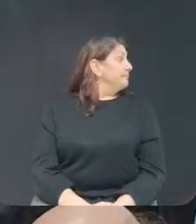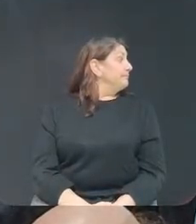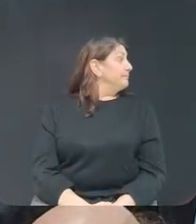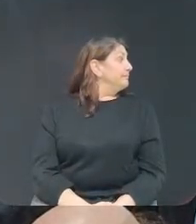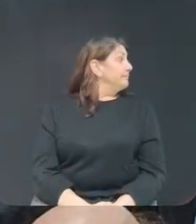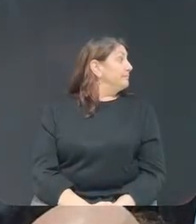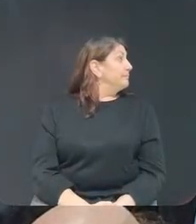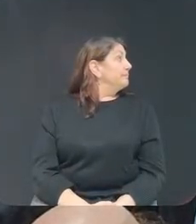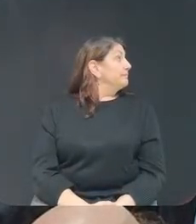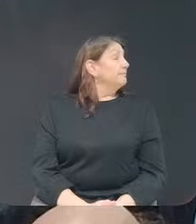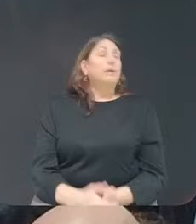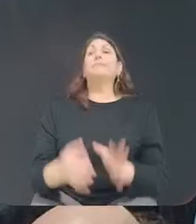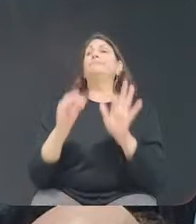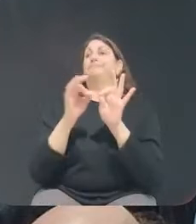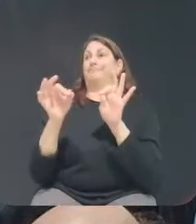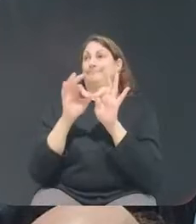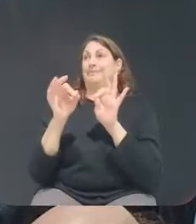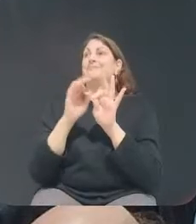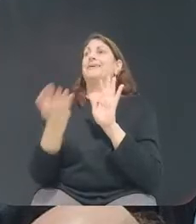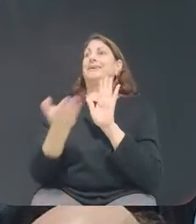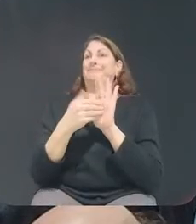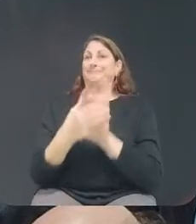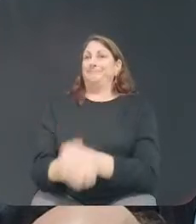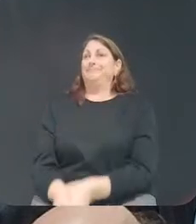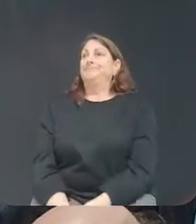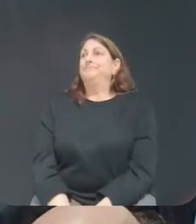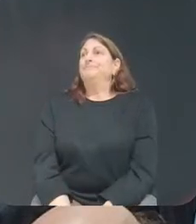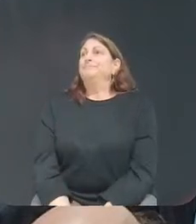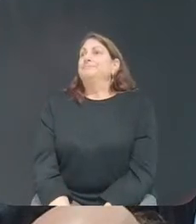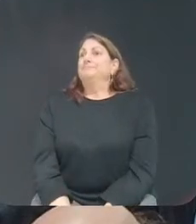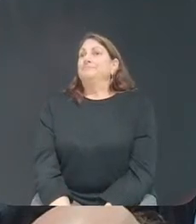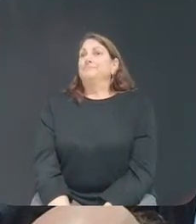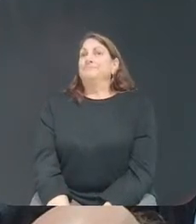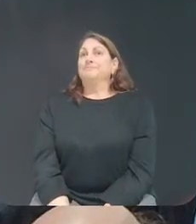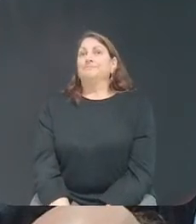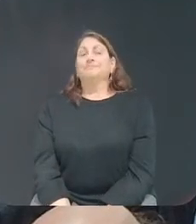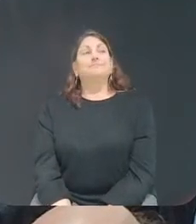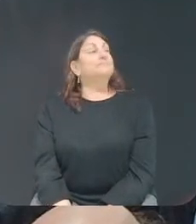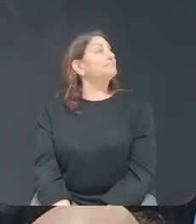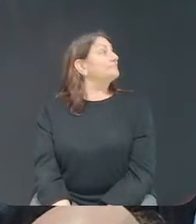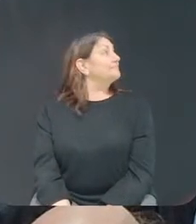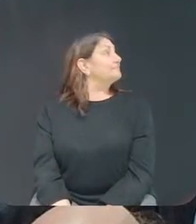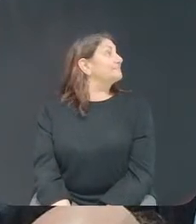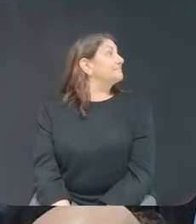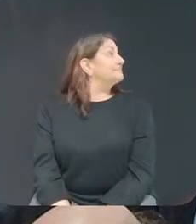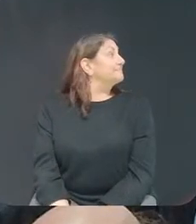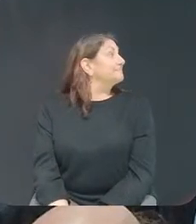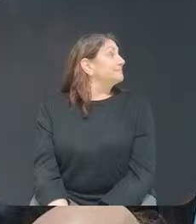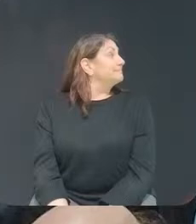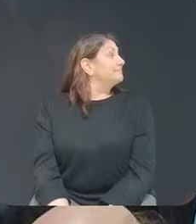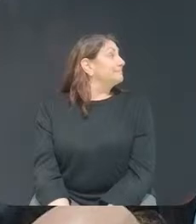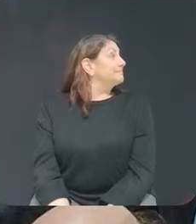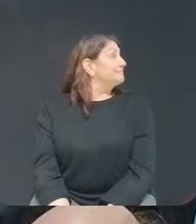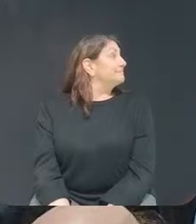Researching Hoovervilles many years ago, I came across an object that continues to be one of my favorites. It is a map of the number and distribution of shacks dated